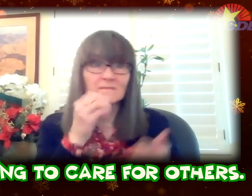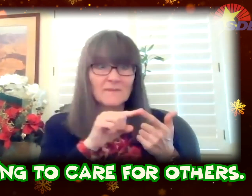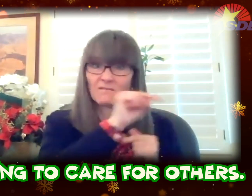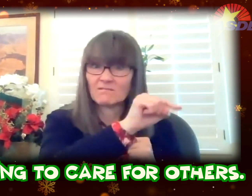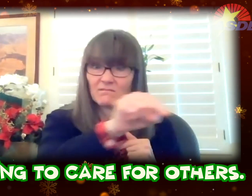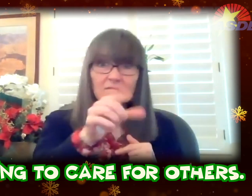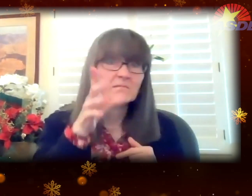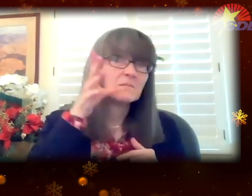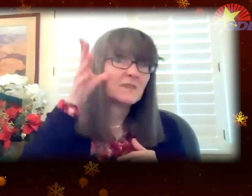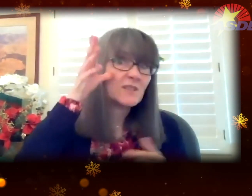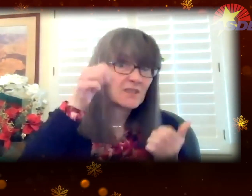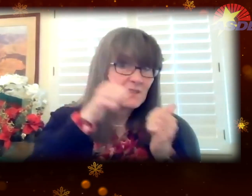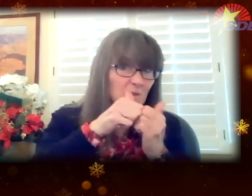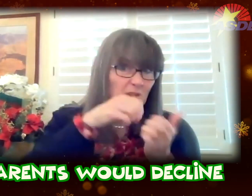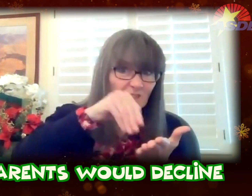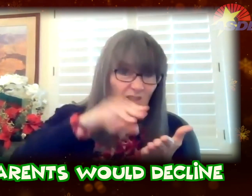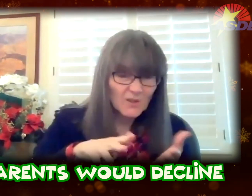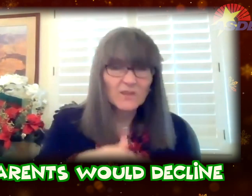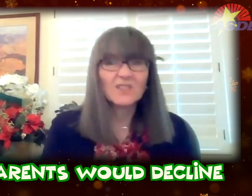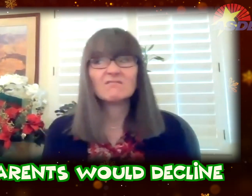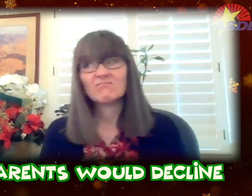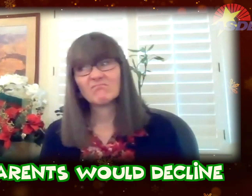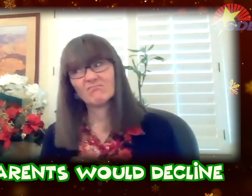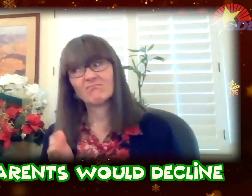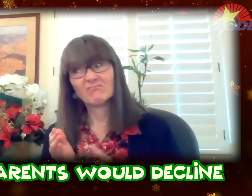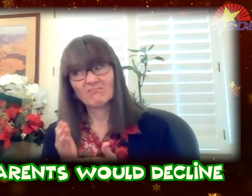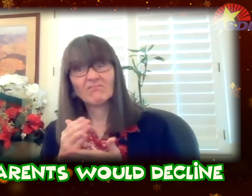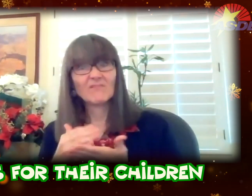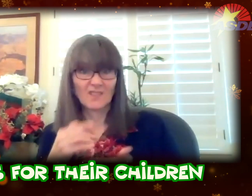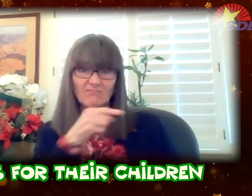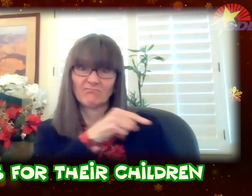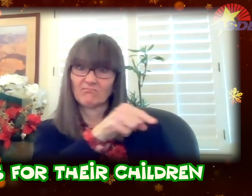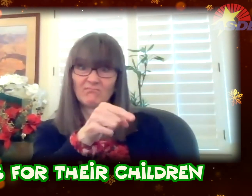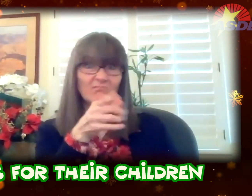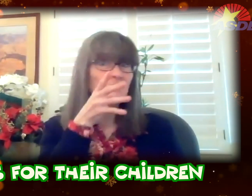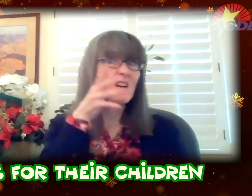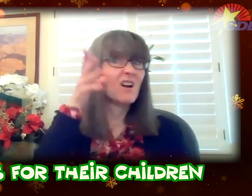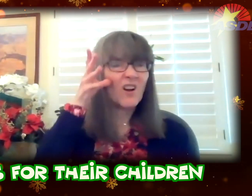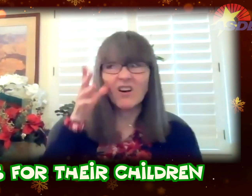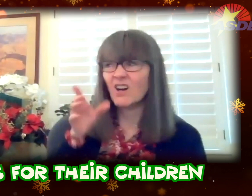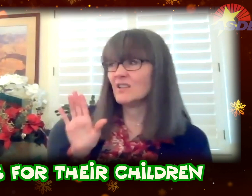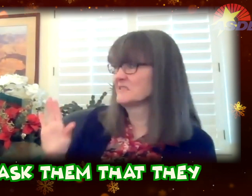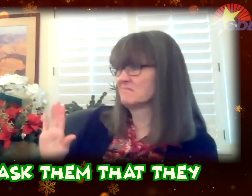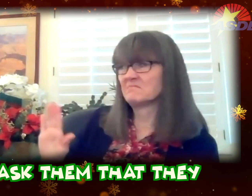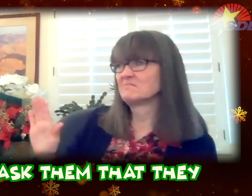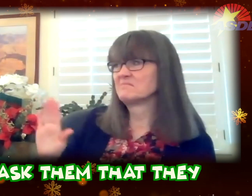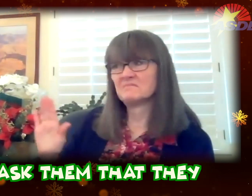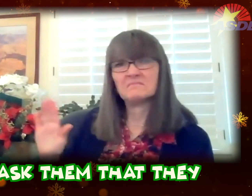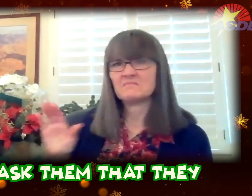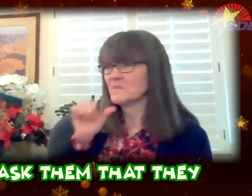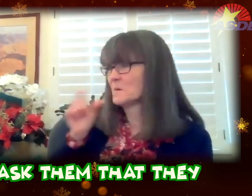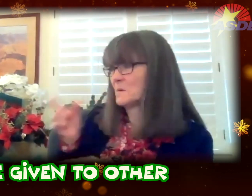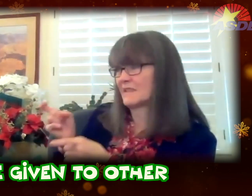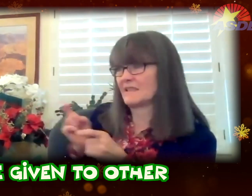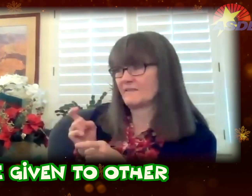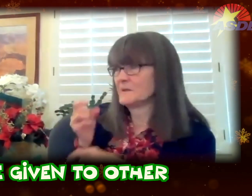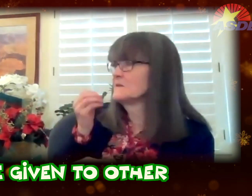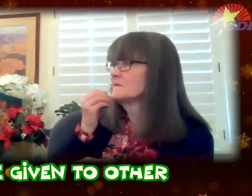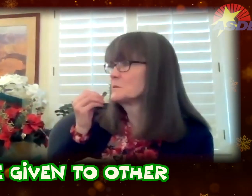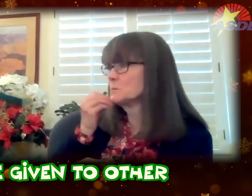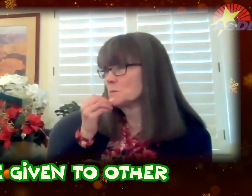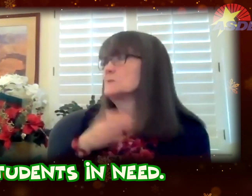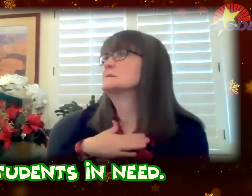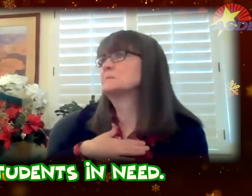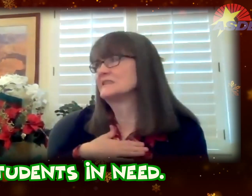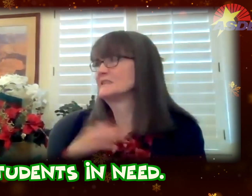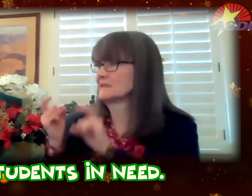care for others. Some parents would decline meals for their children and ask that they be given